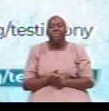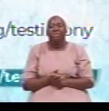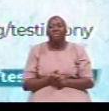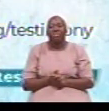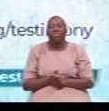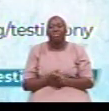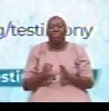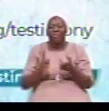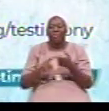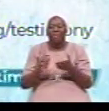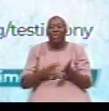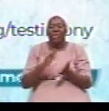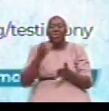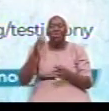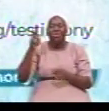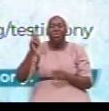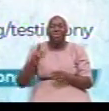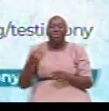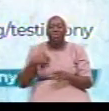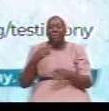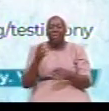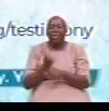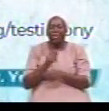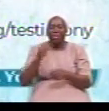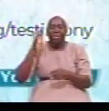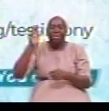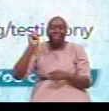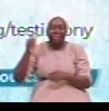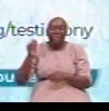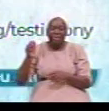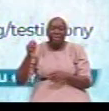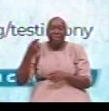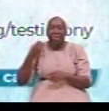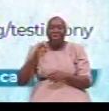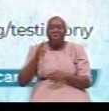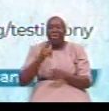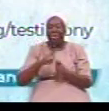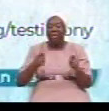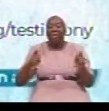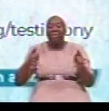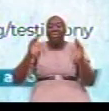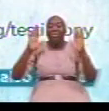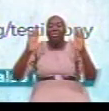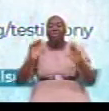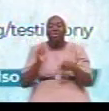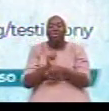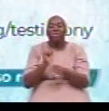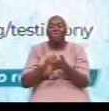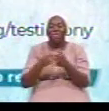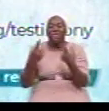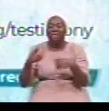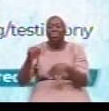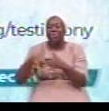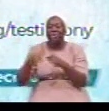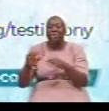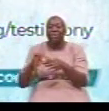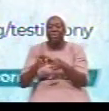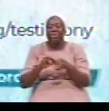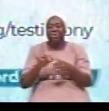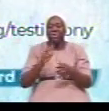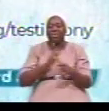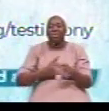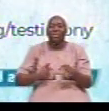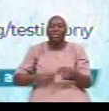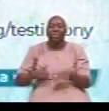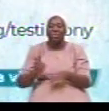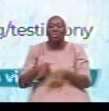To the glory of God, we received a testimony of a great miracle that happened in the United Kingdom. Her